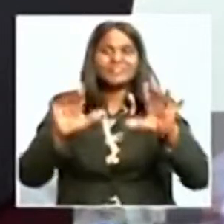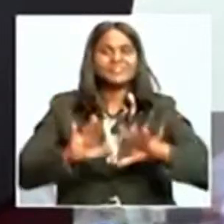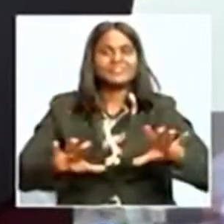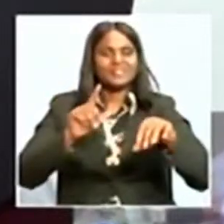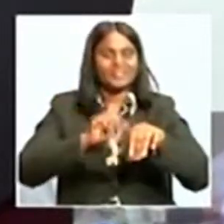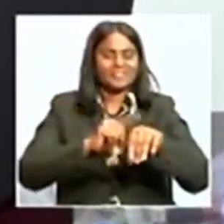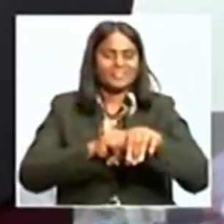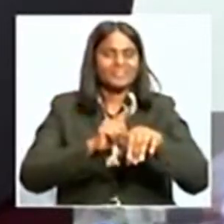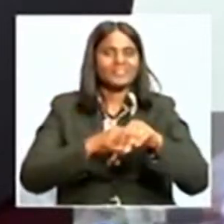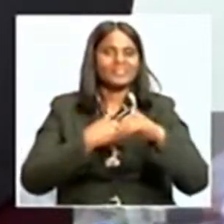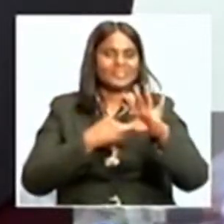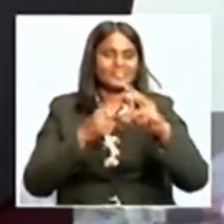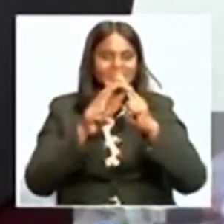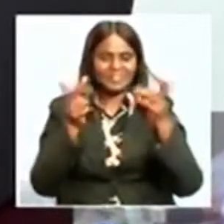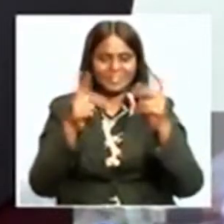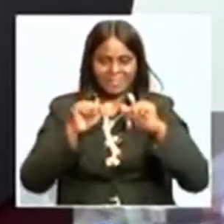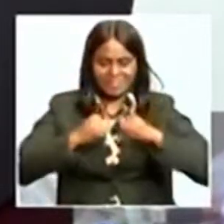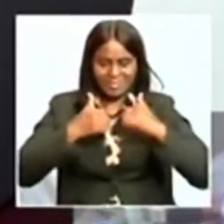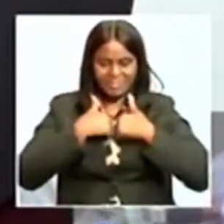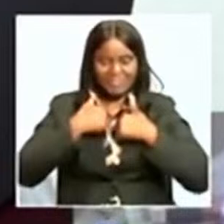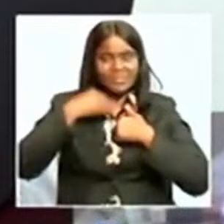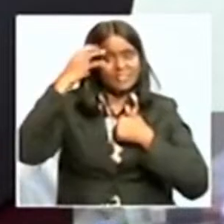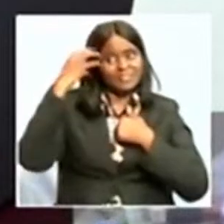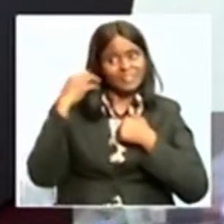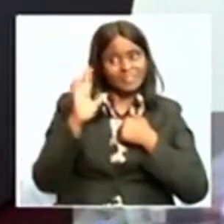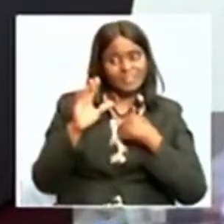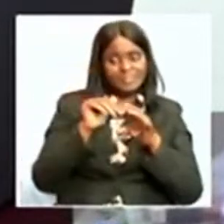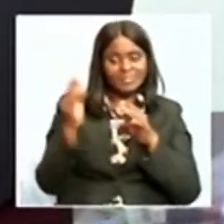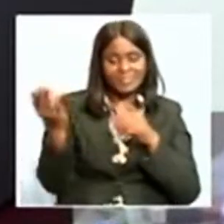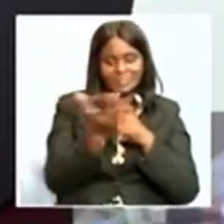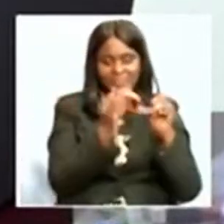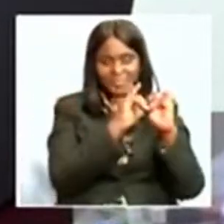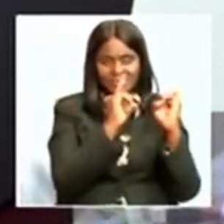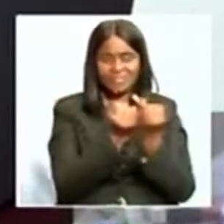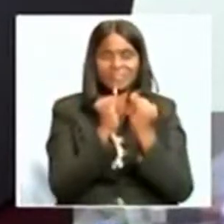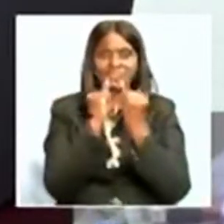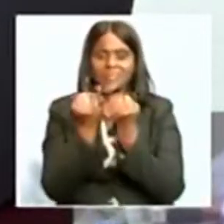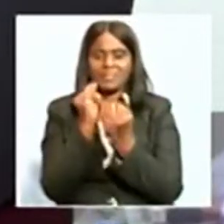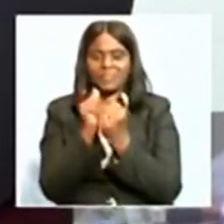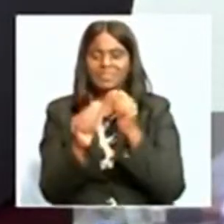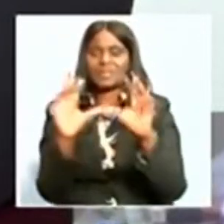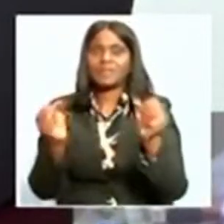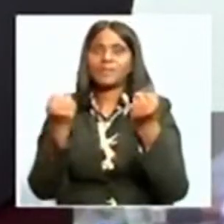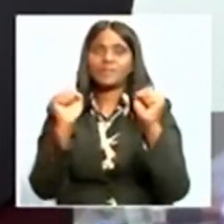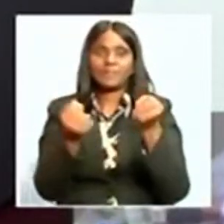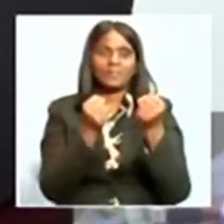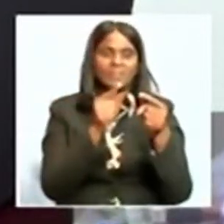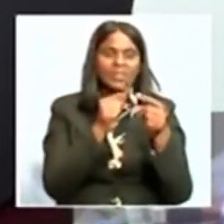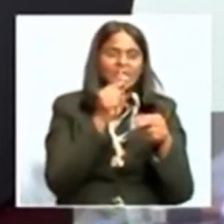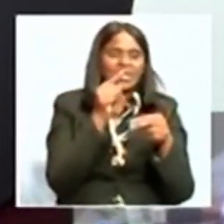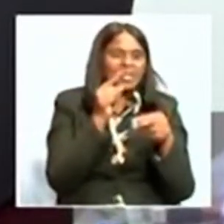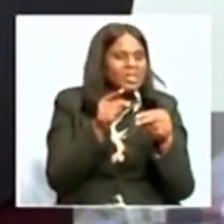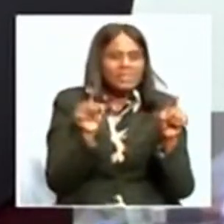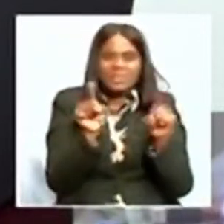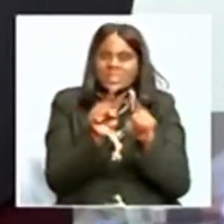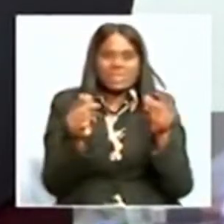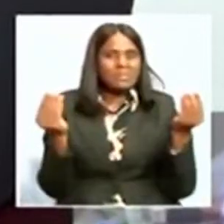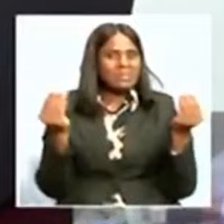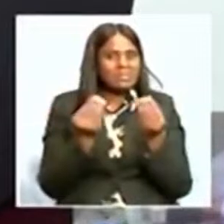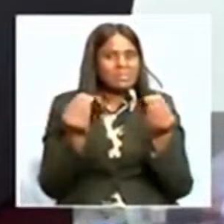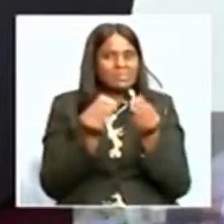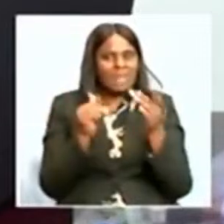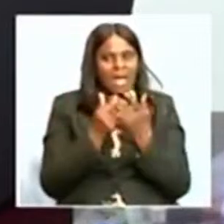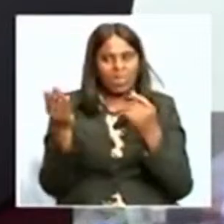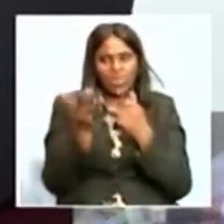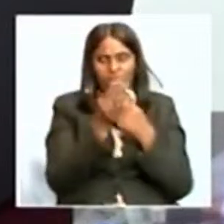the time. So when we have officers in these institutions that are being sued, it kind of impedes how they